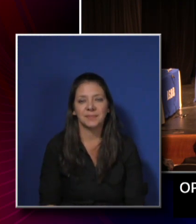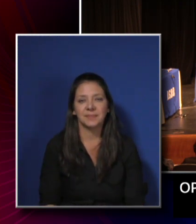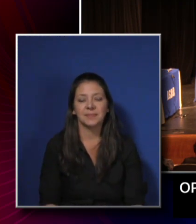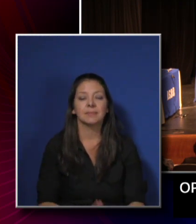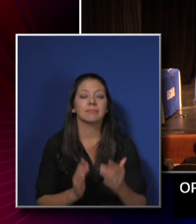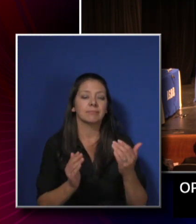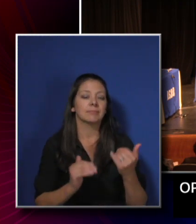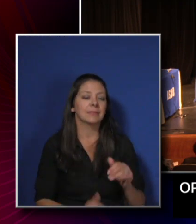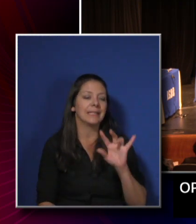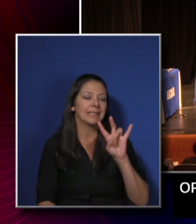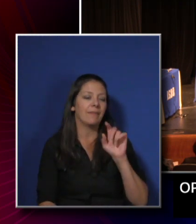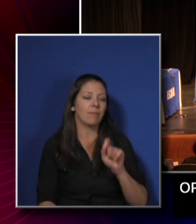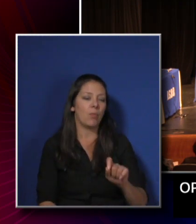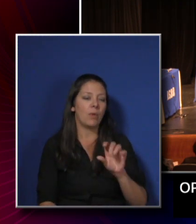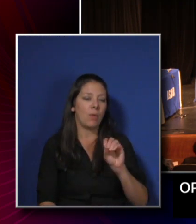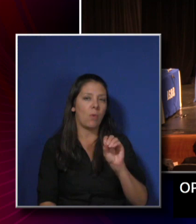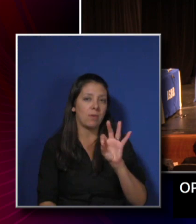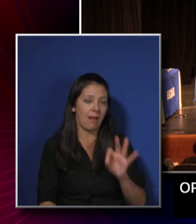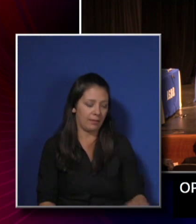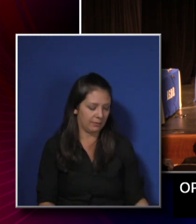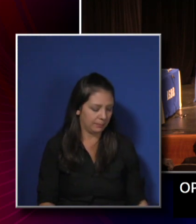Item 7.09.